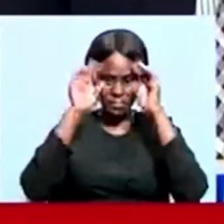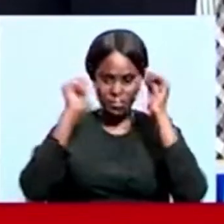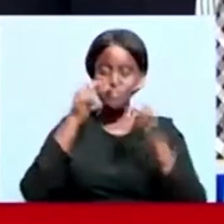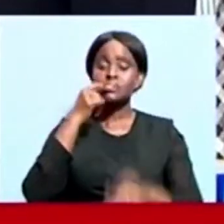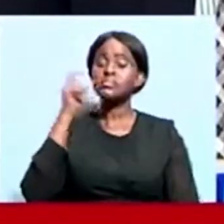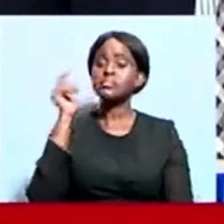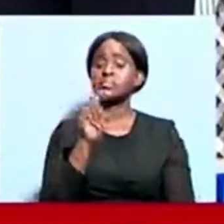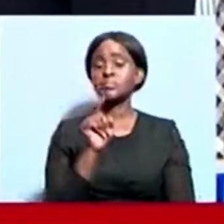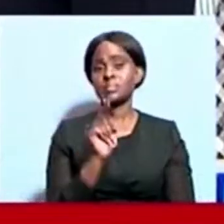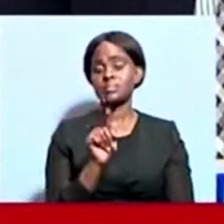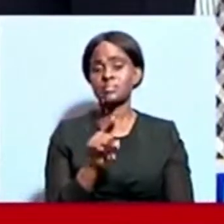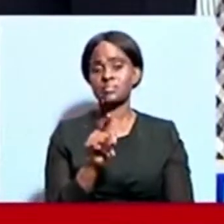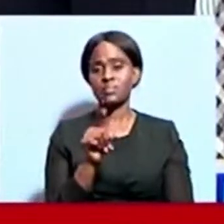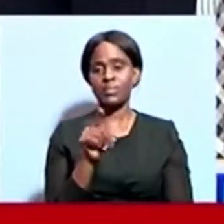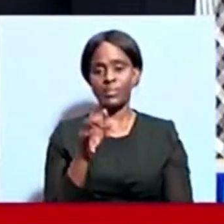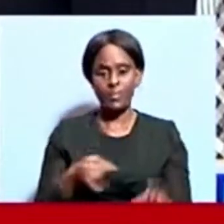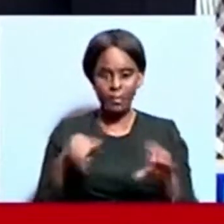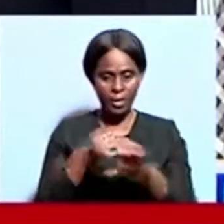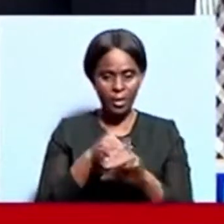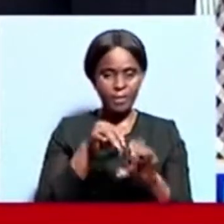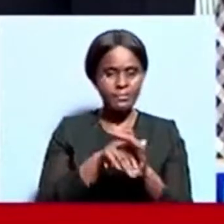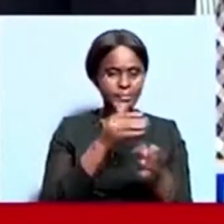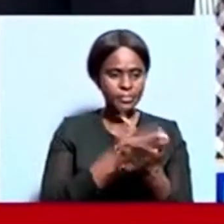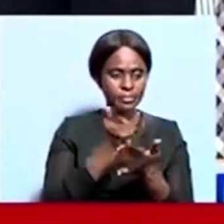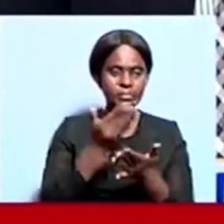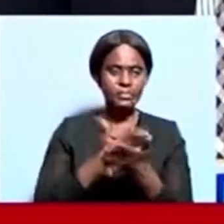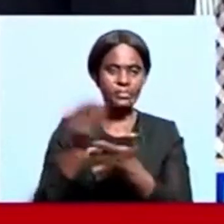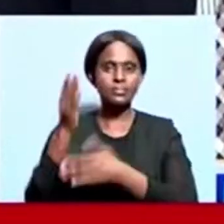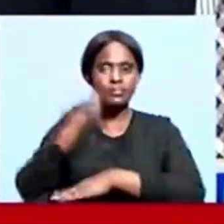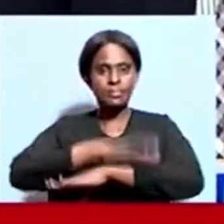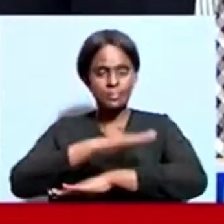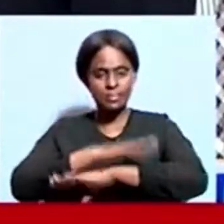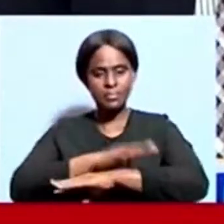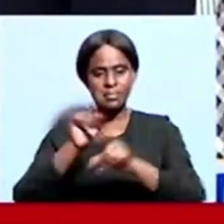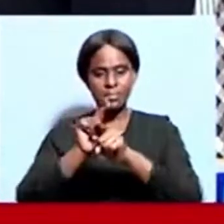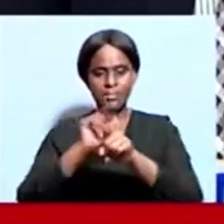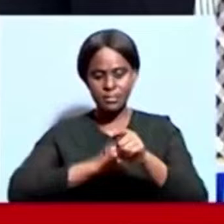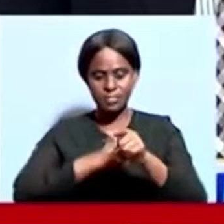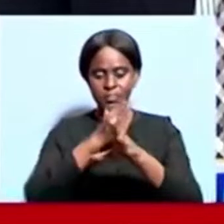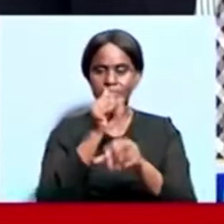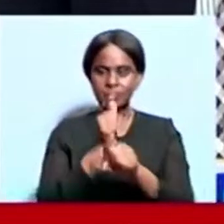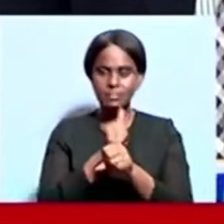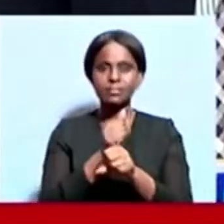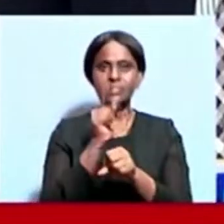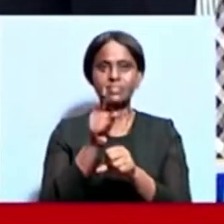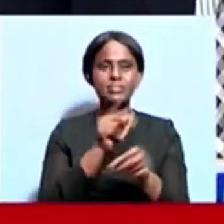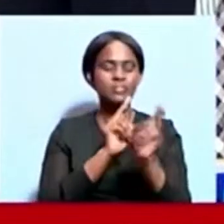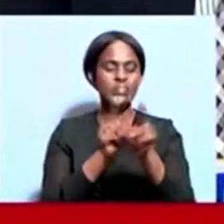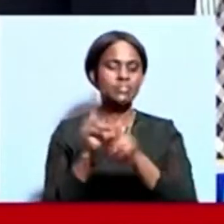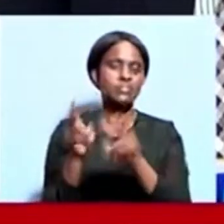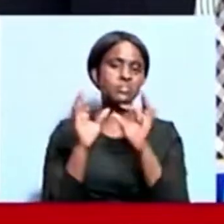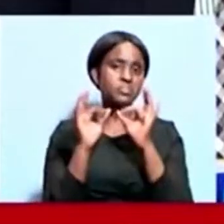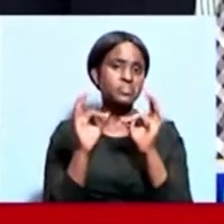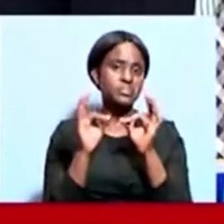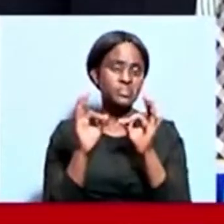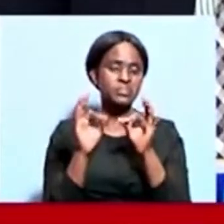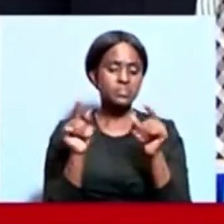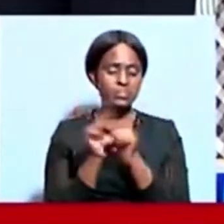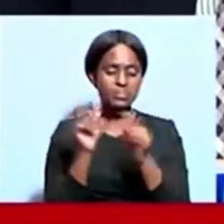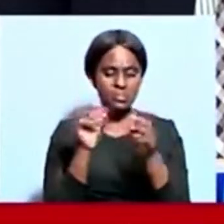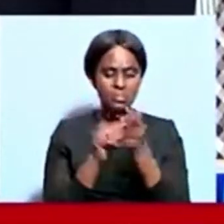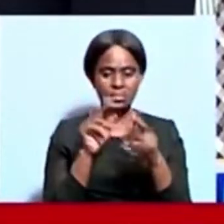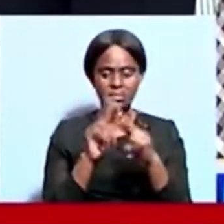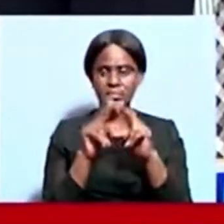directives, which include the procurement of desks. And we received an affirmative response, and